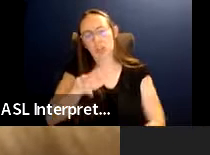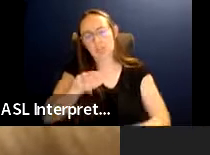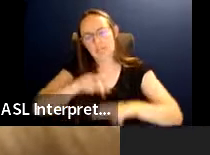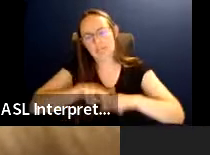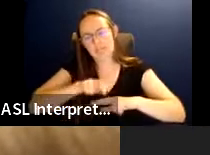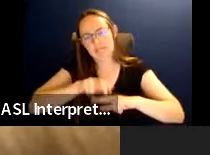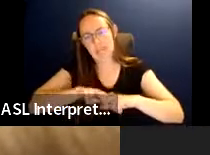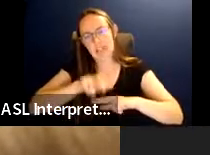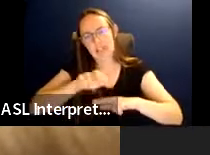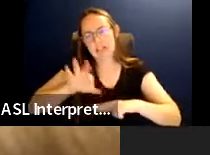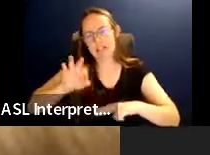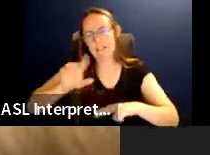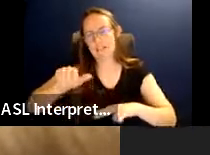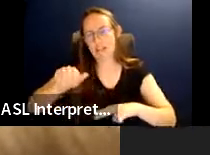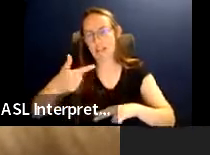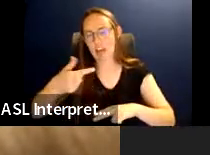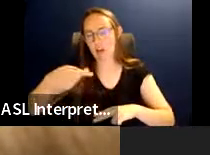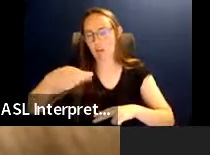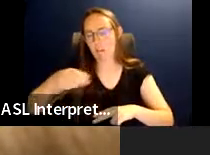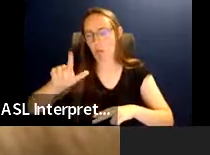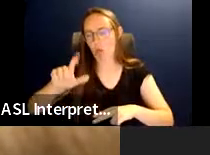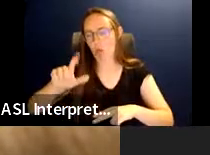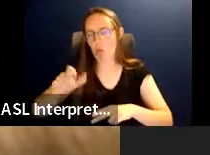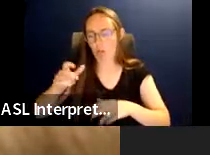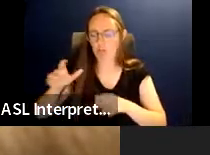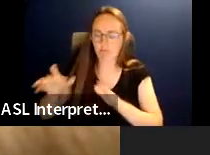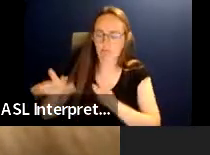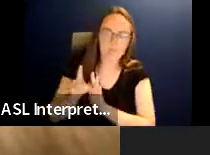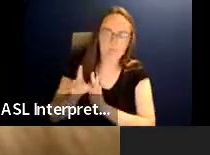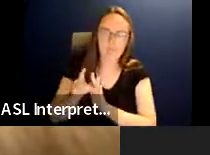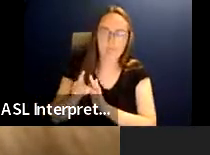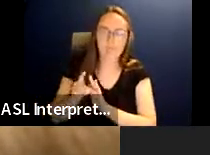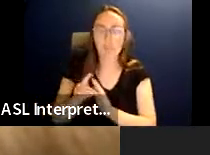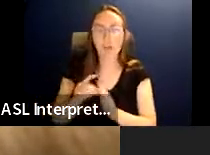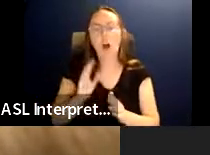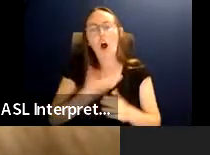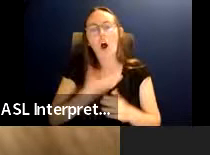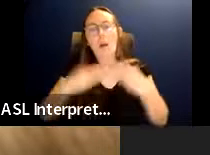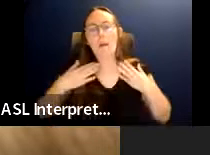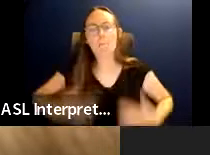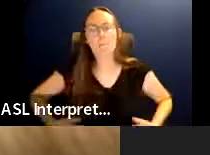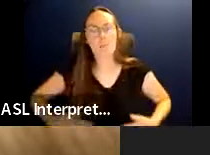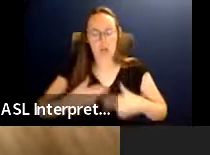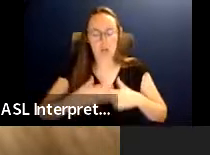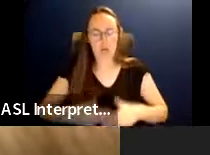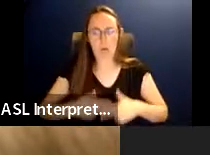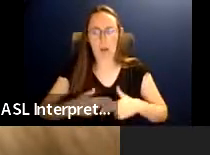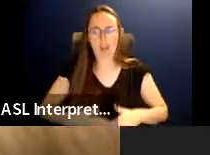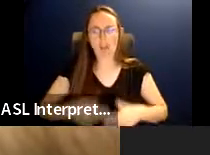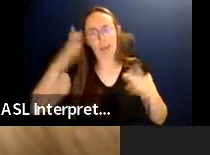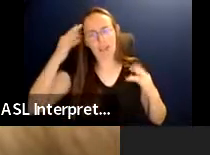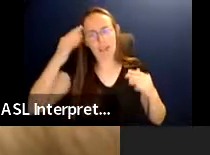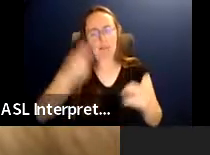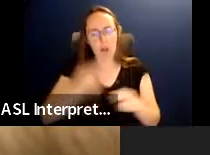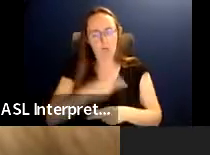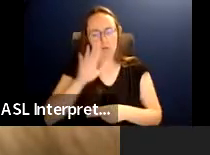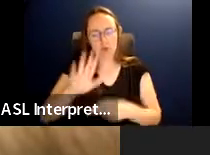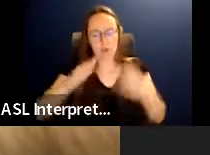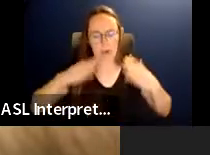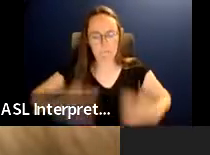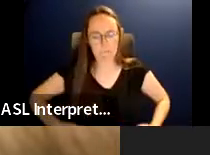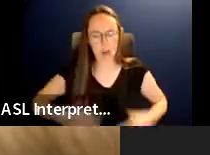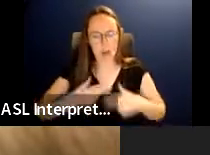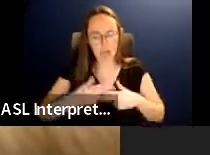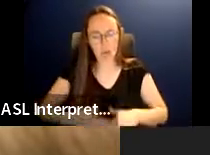that flagpole bracket, that our body weight, think about using your body weight as a mounting solution, because